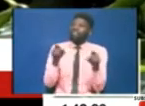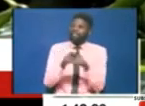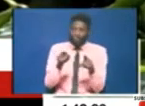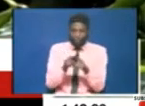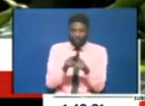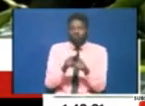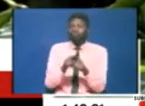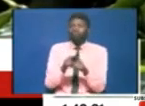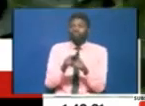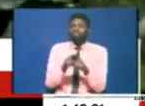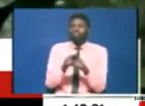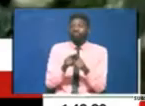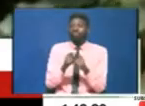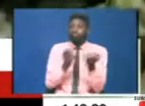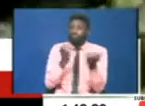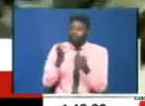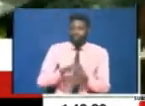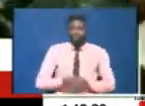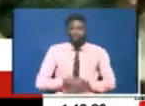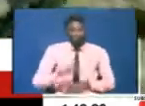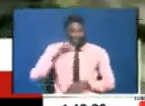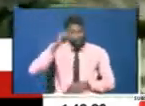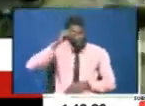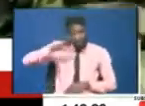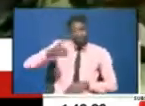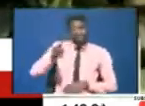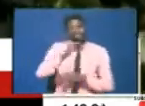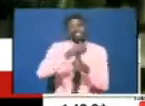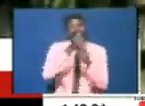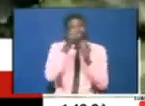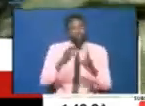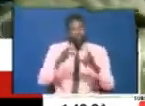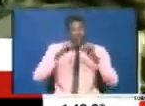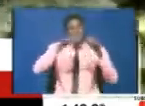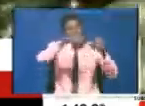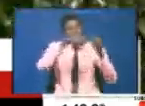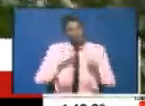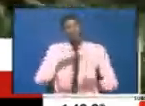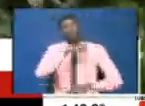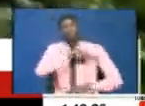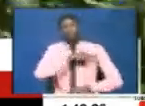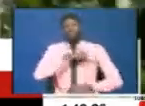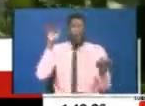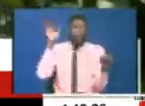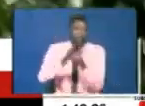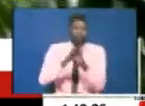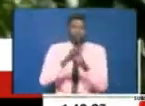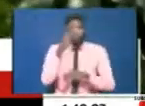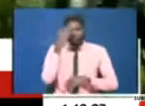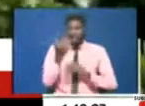County government stakeholders now say farmers have benefited immensely from the returns as they were previously